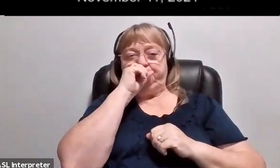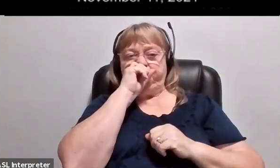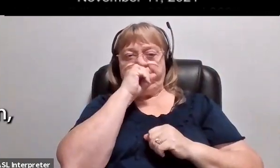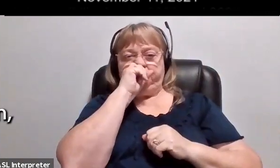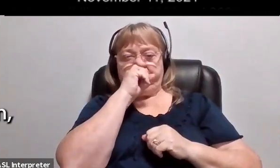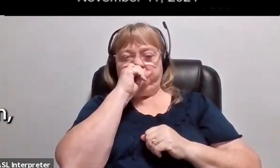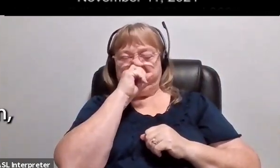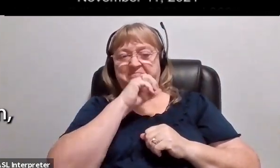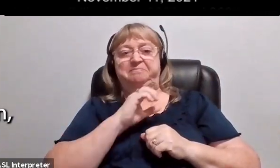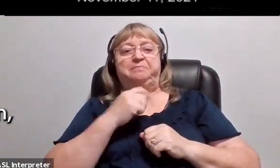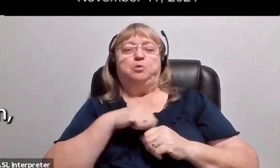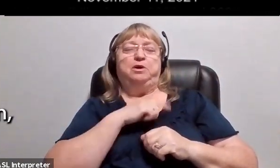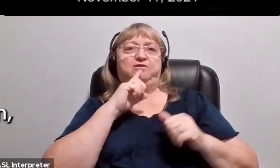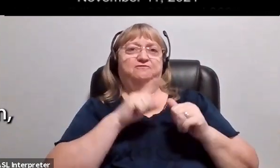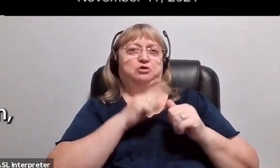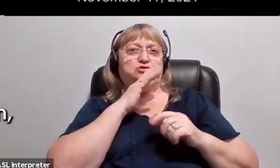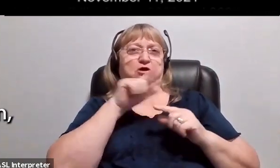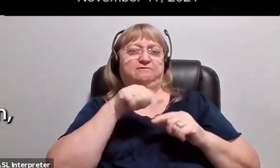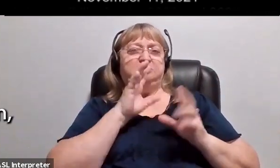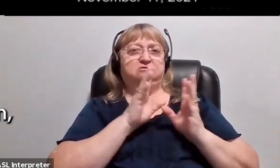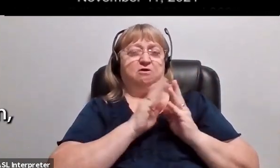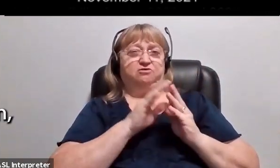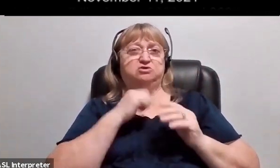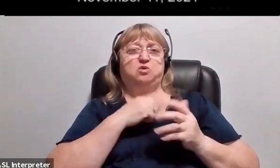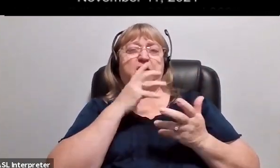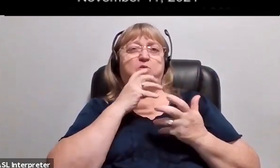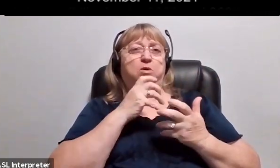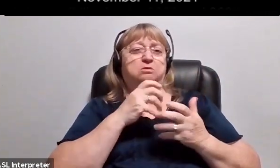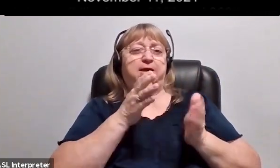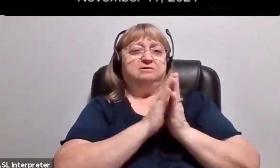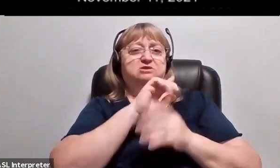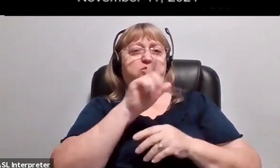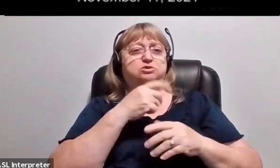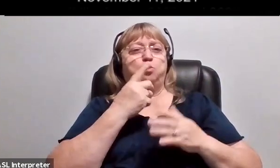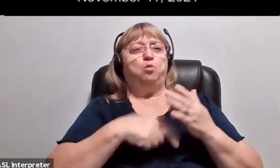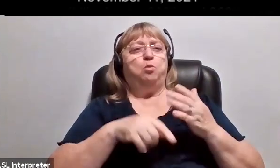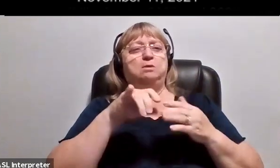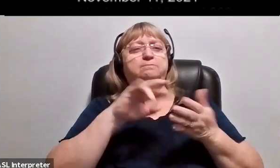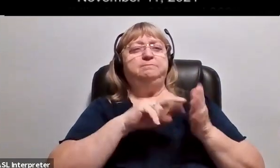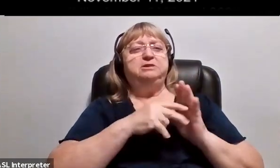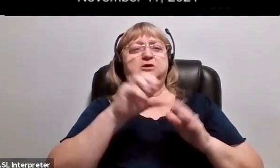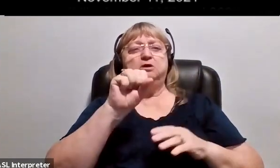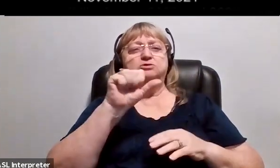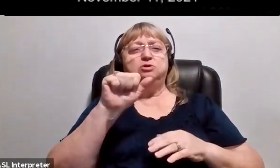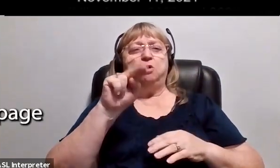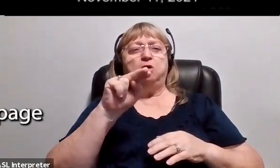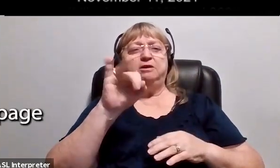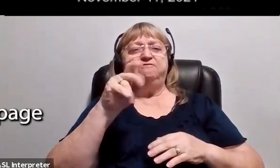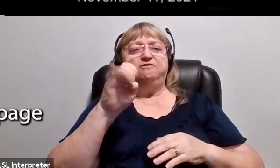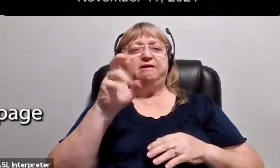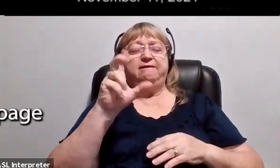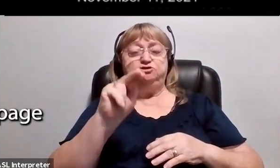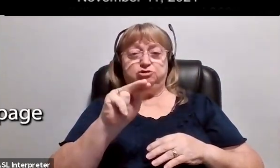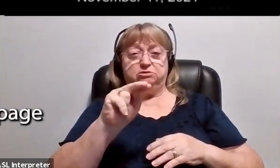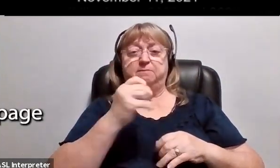this conference. And so to start off, we want to ask the question, what is sonification? So some of you may be familiar with the term sonification, but to make sure